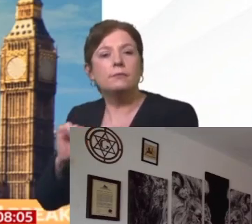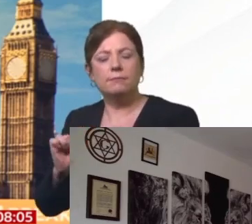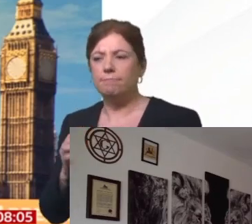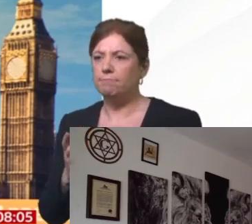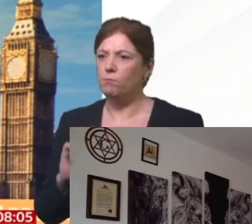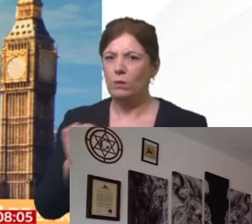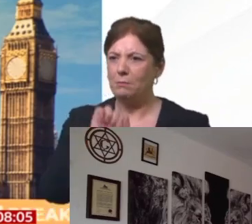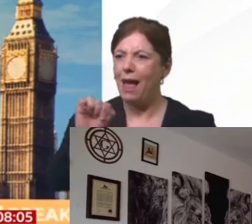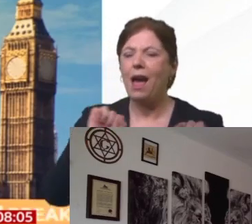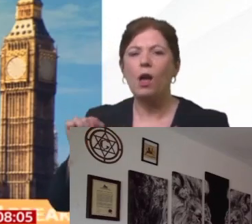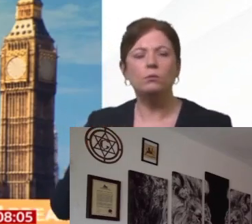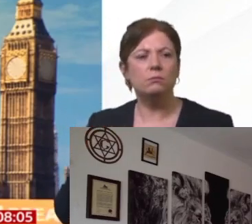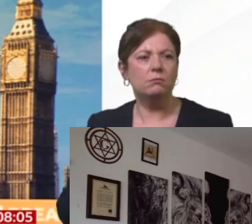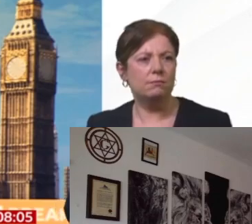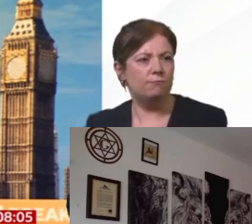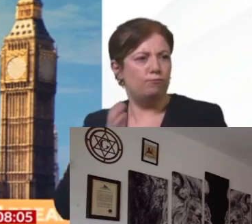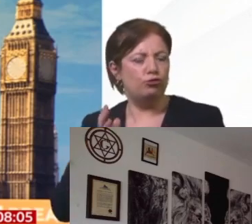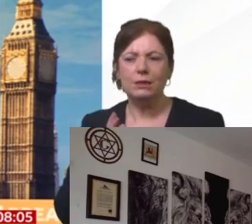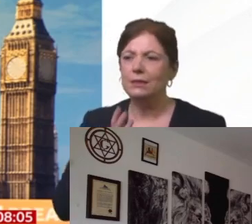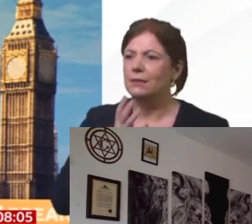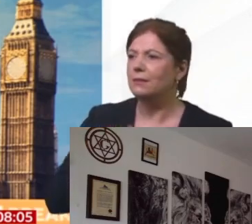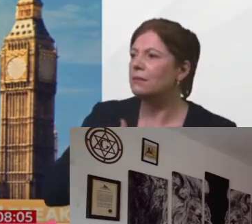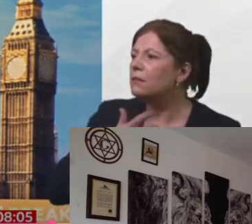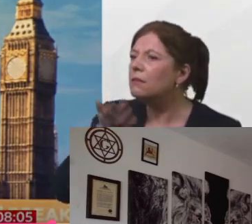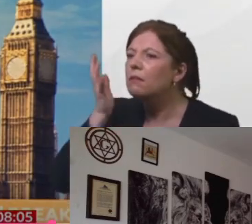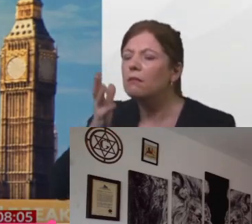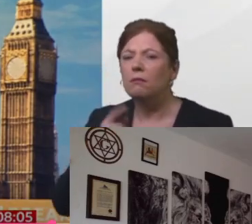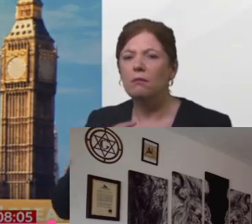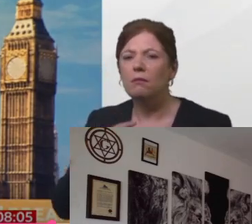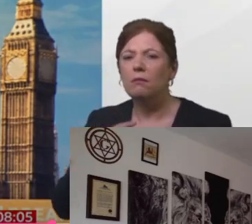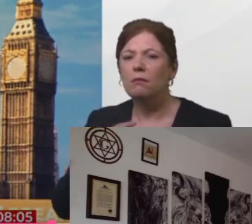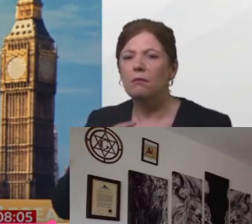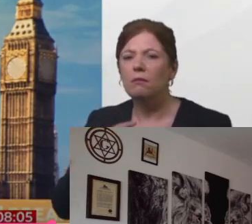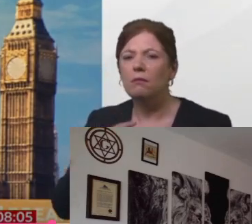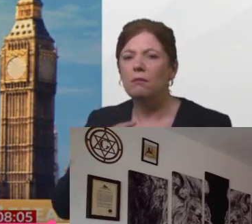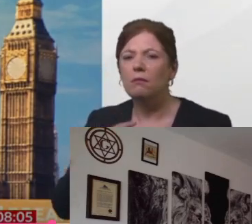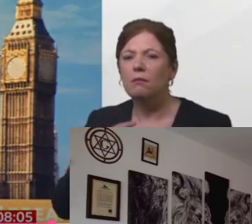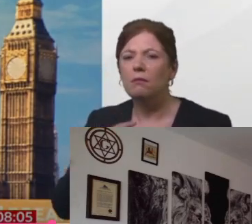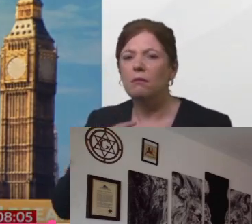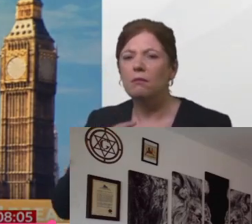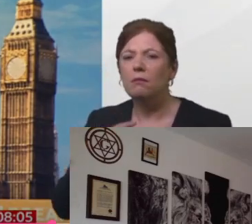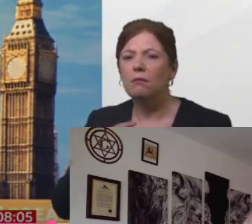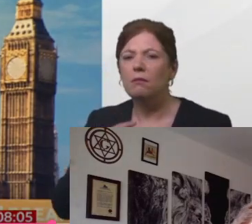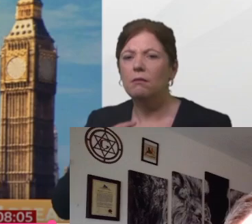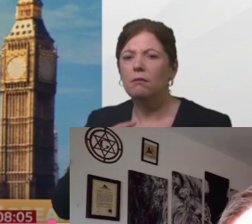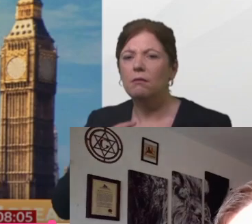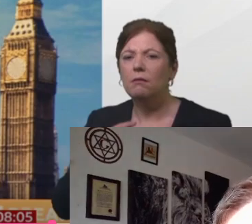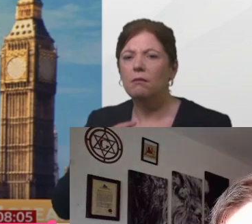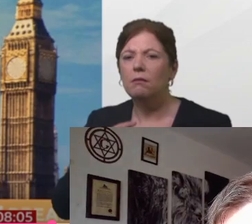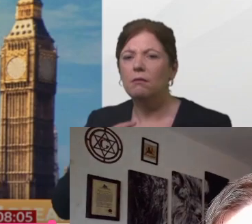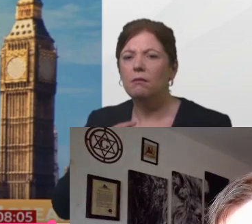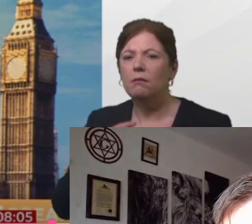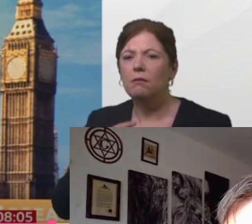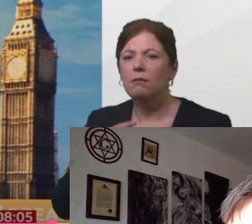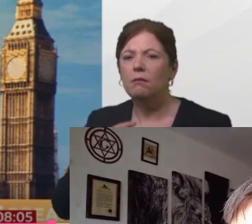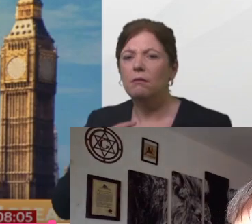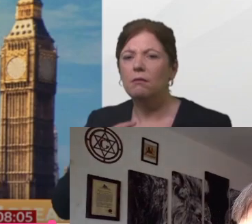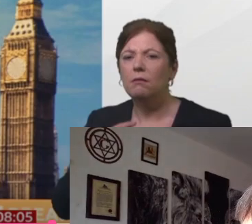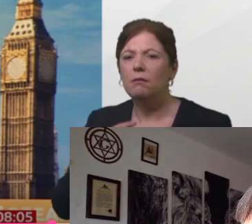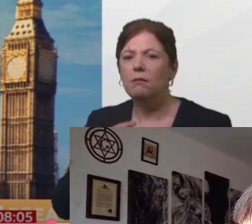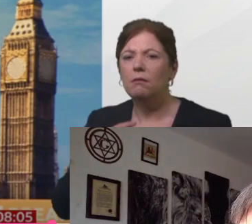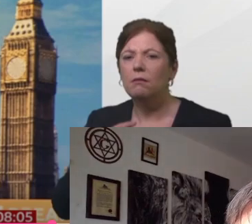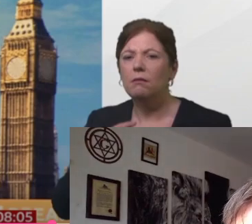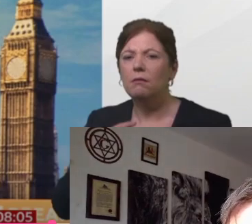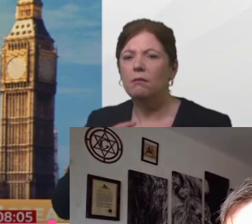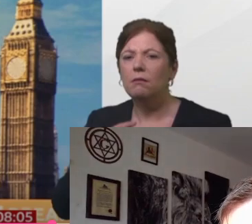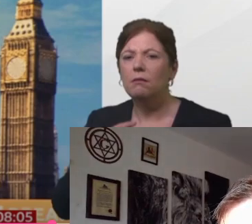speech implications of this and think that some groups, for example, Right, so there's problems with the free speech element coming